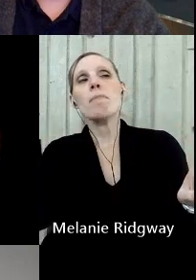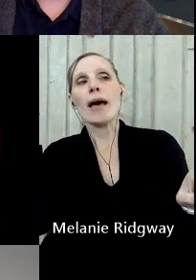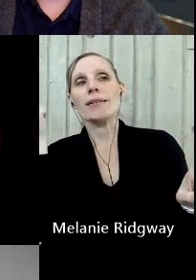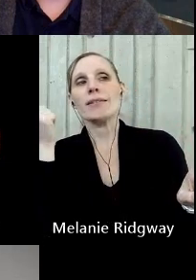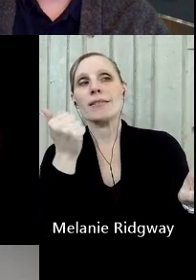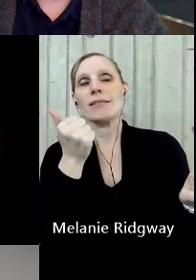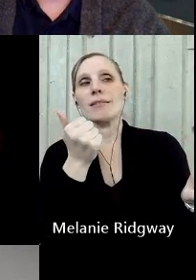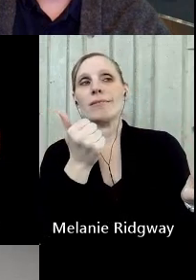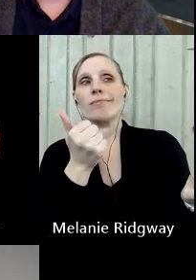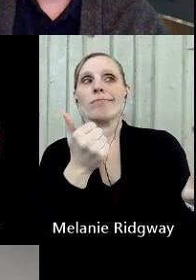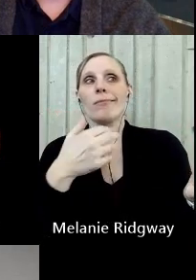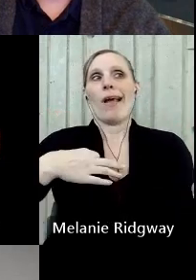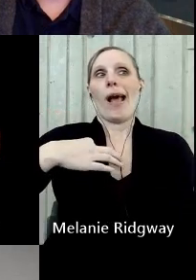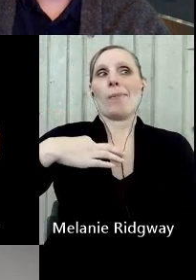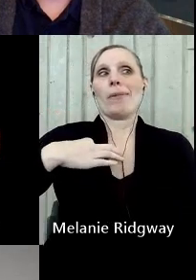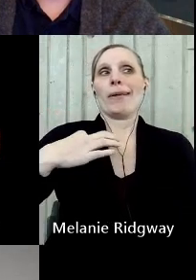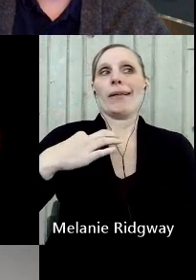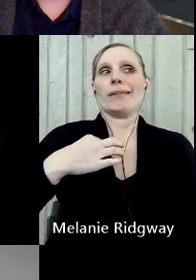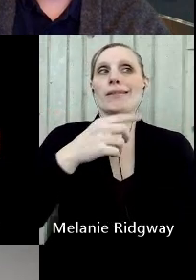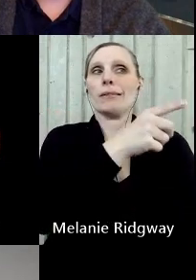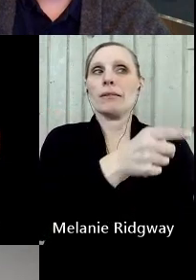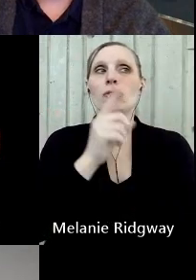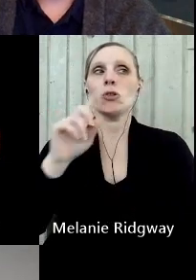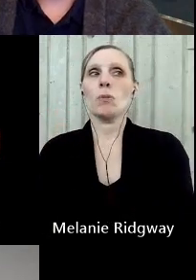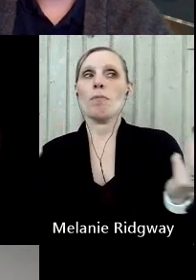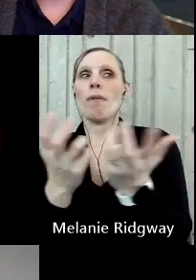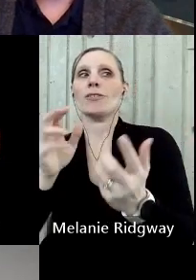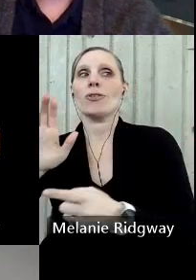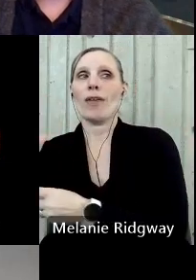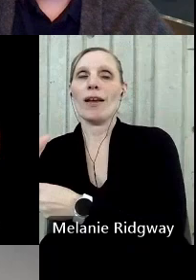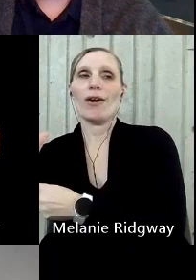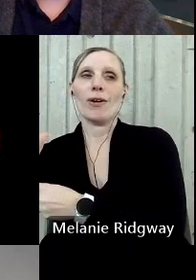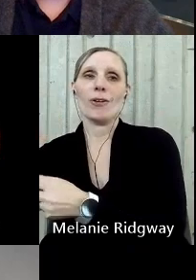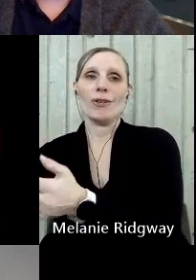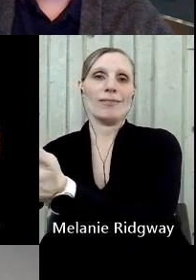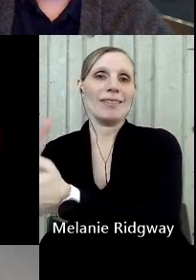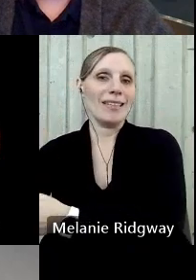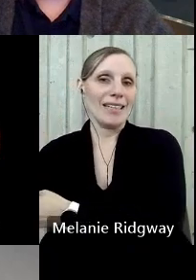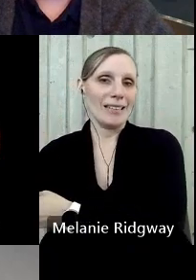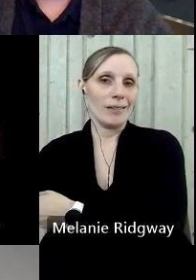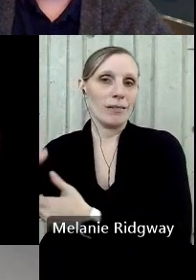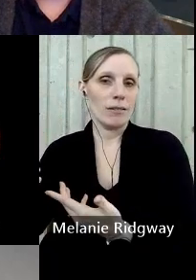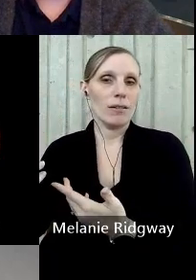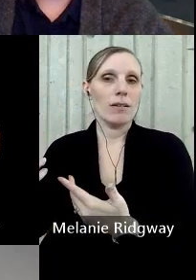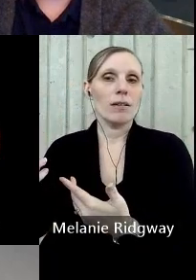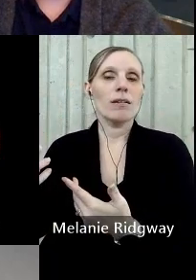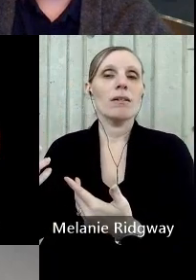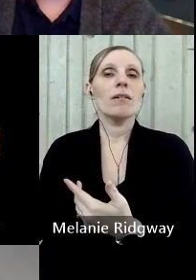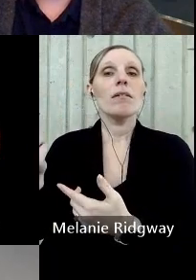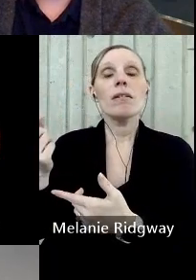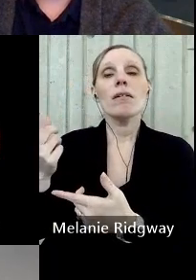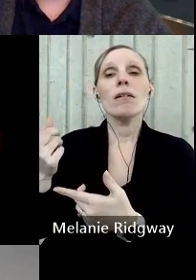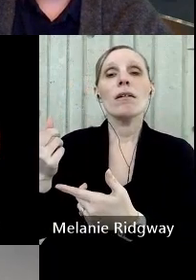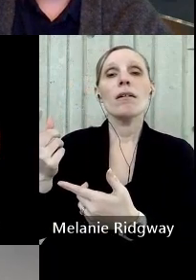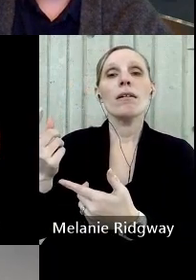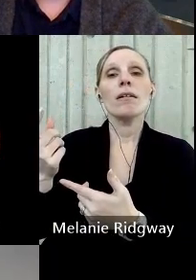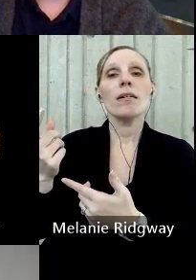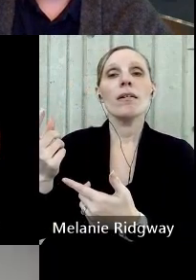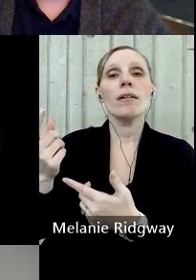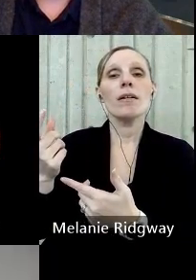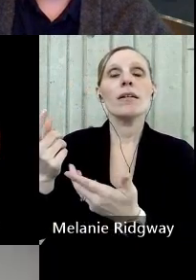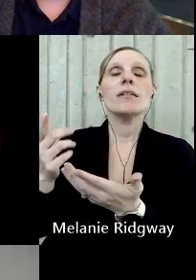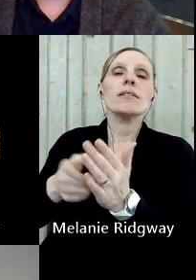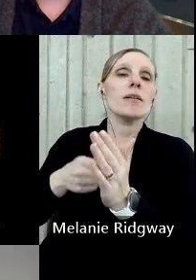with. An employer also has come to us because they don't want 200 applicants sending resumes directly to them for this one